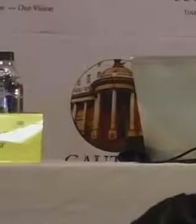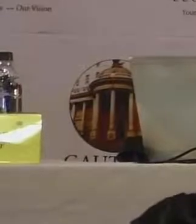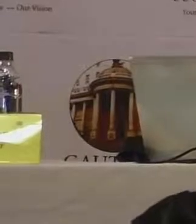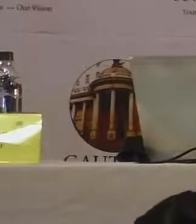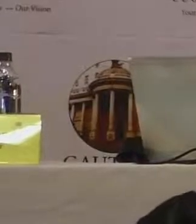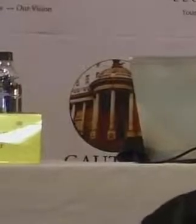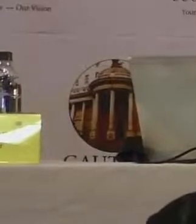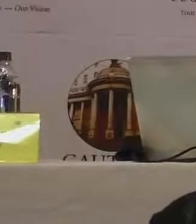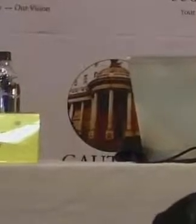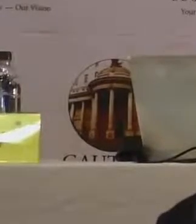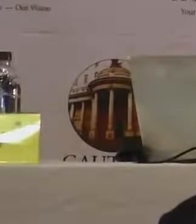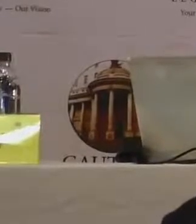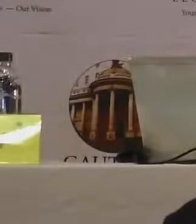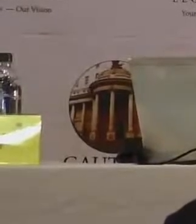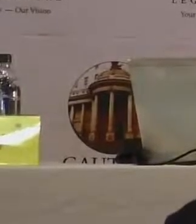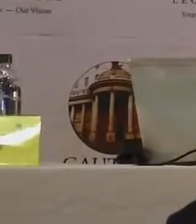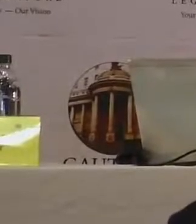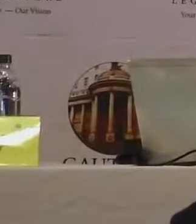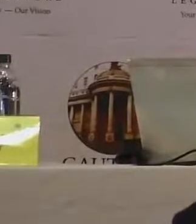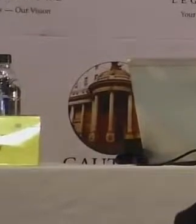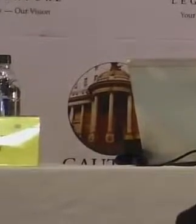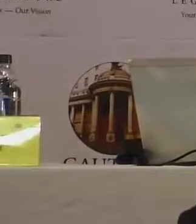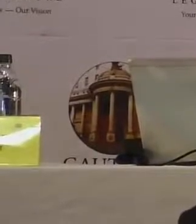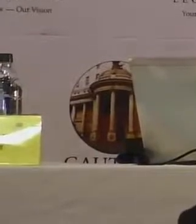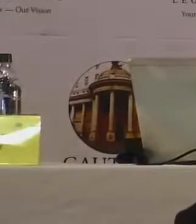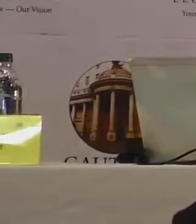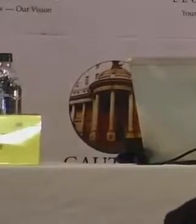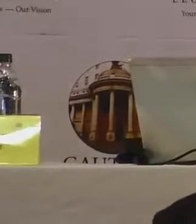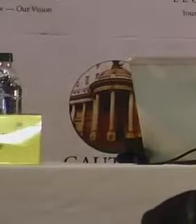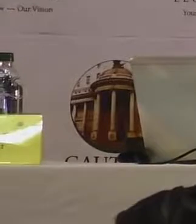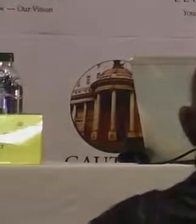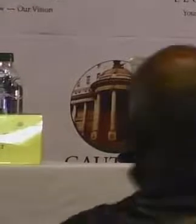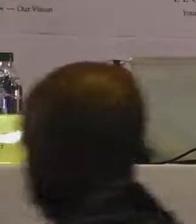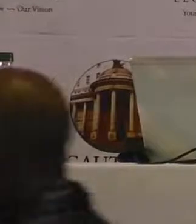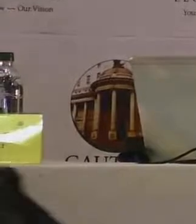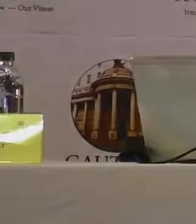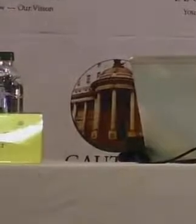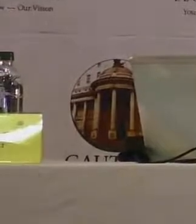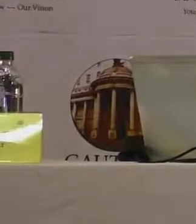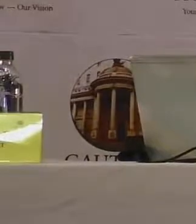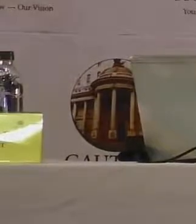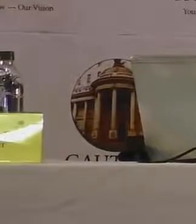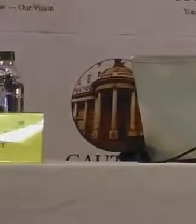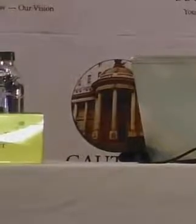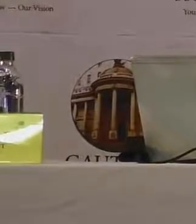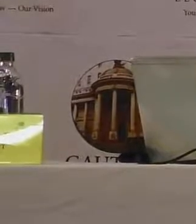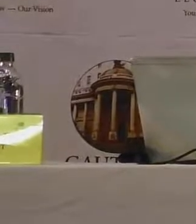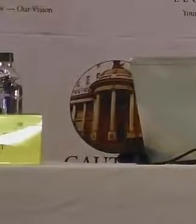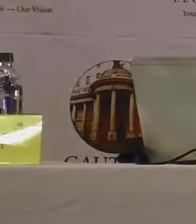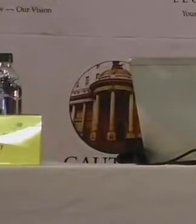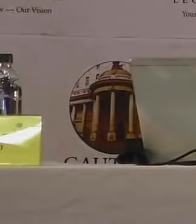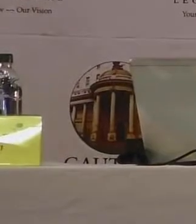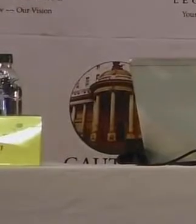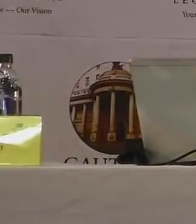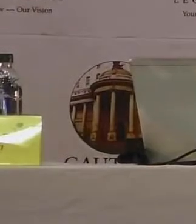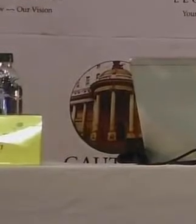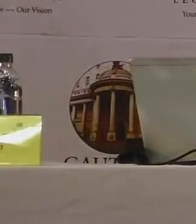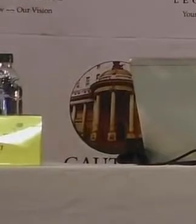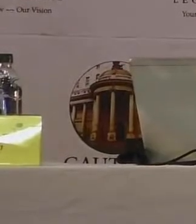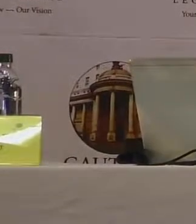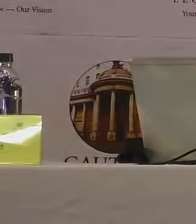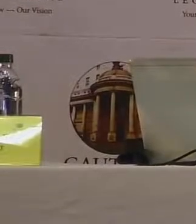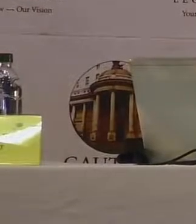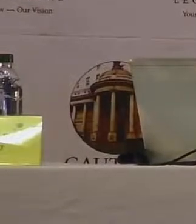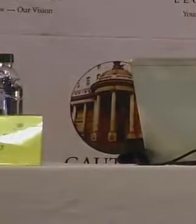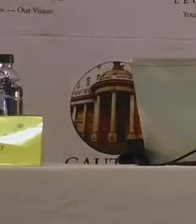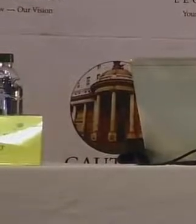reach a stage of completion and become operational. So I just wanted to give us an indication as to